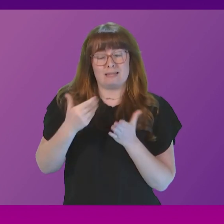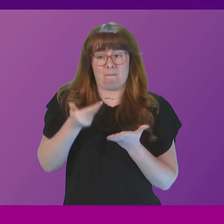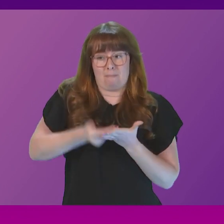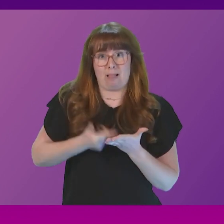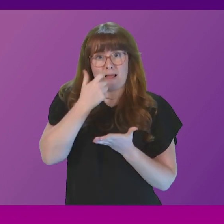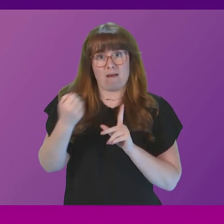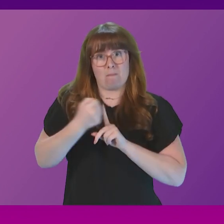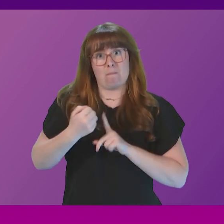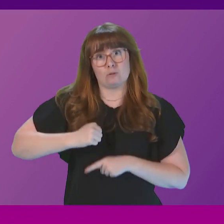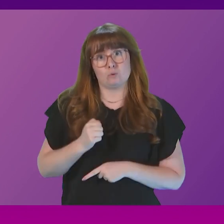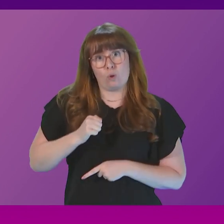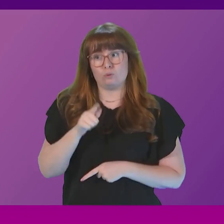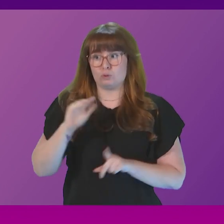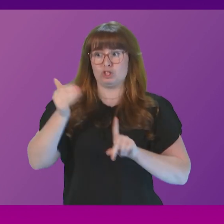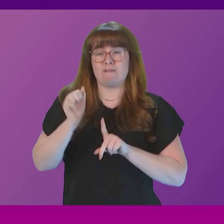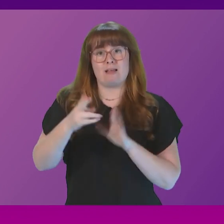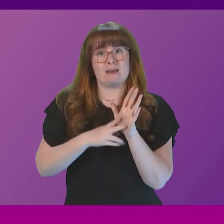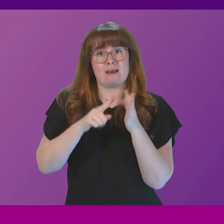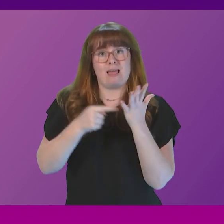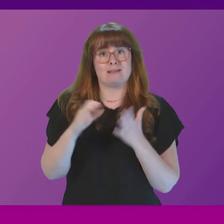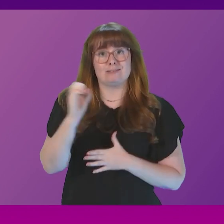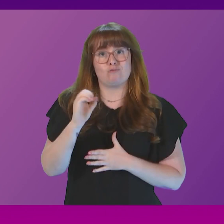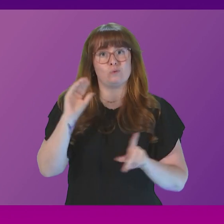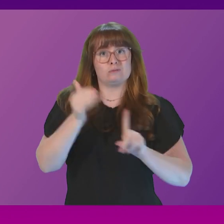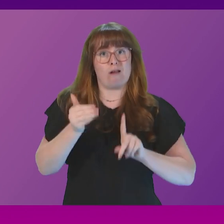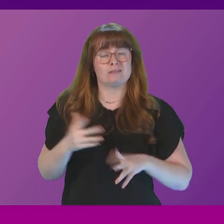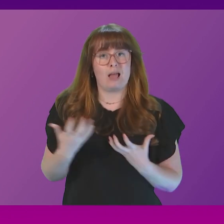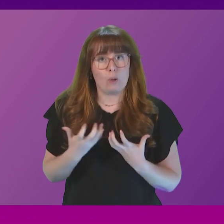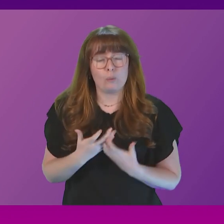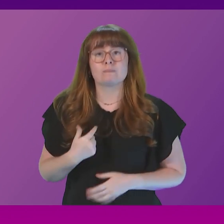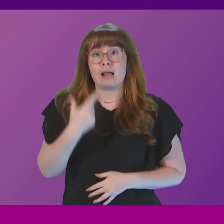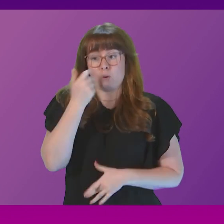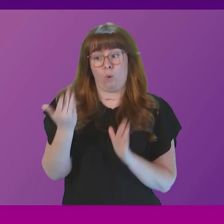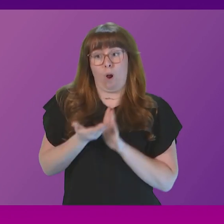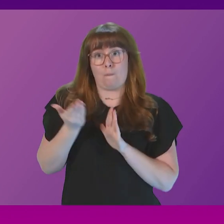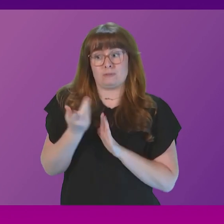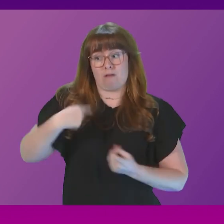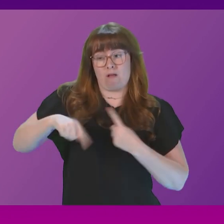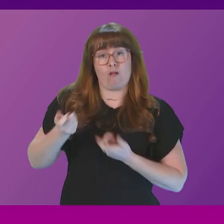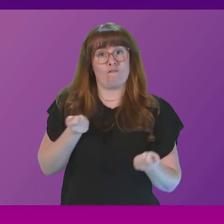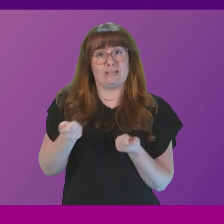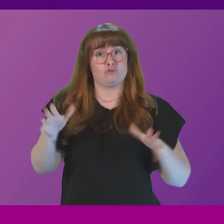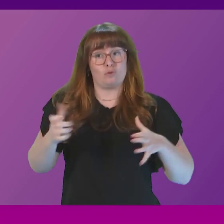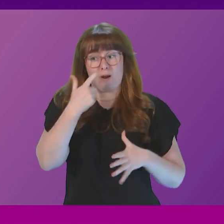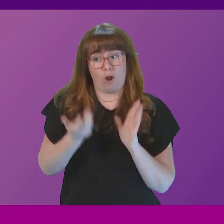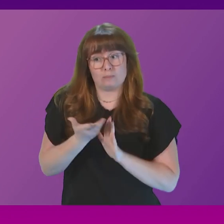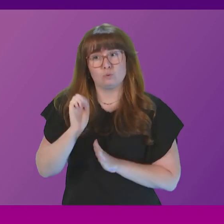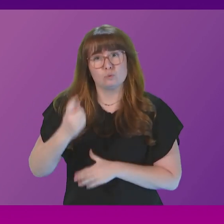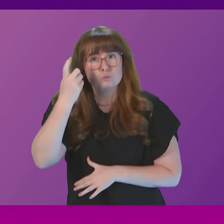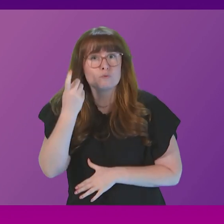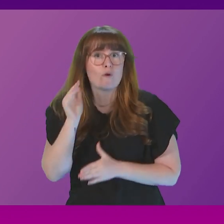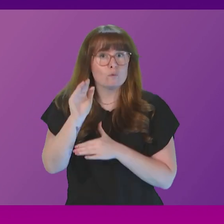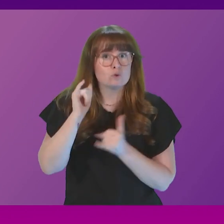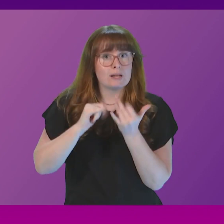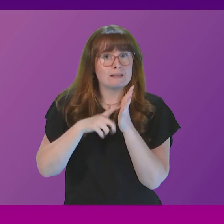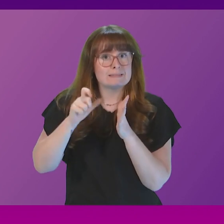towards Scotland achieving its net zero targets? And are you able to update this Conveners Group on your thinking on future